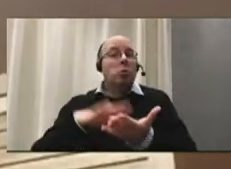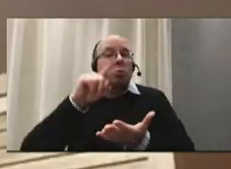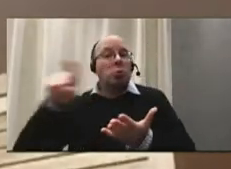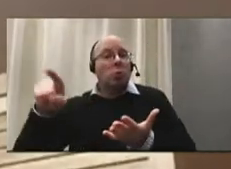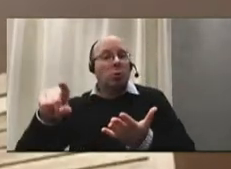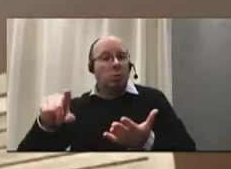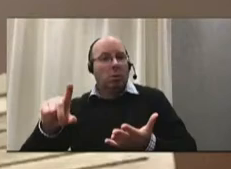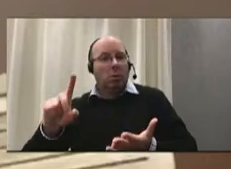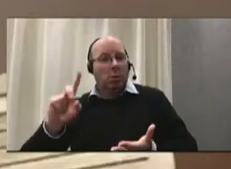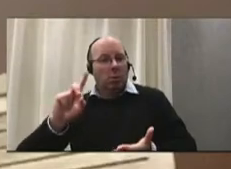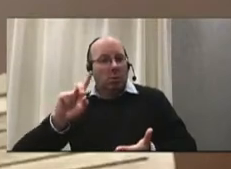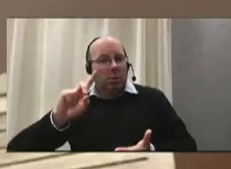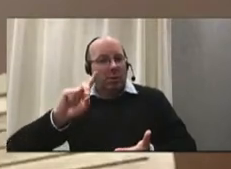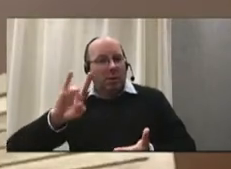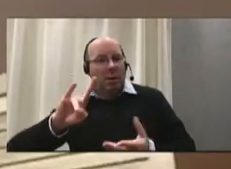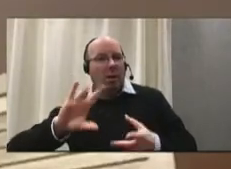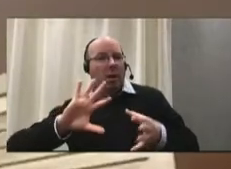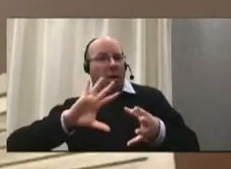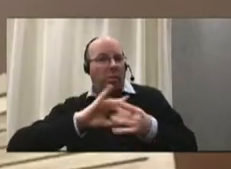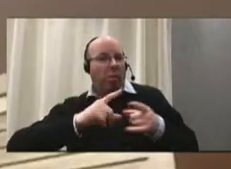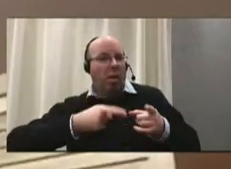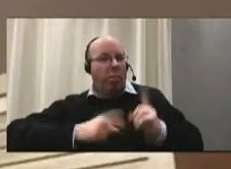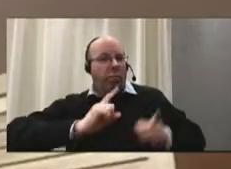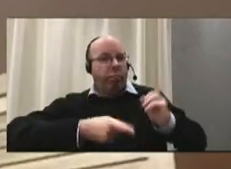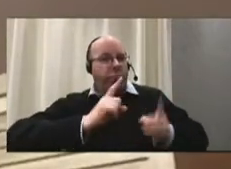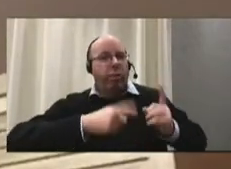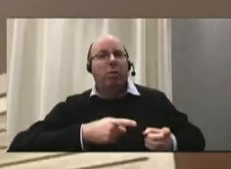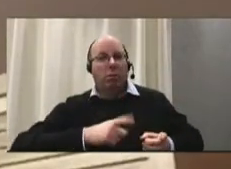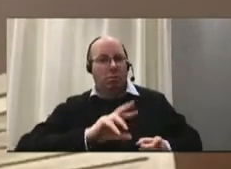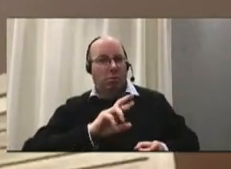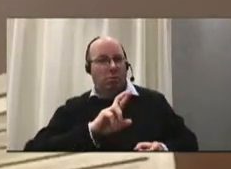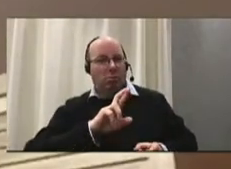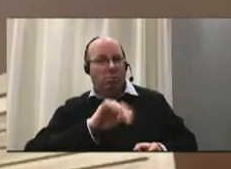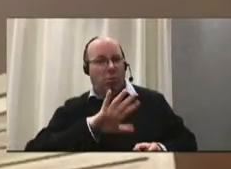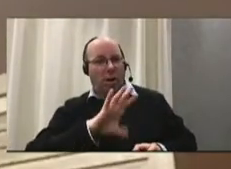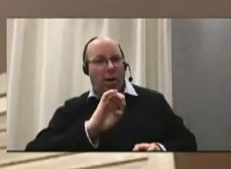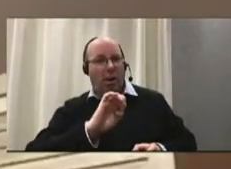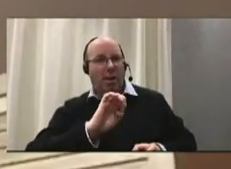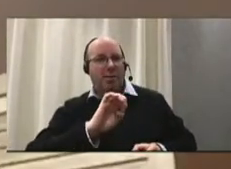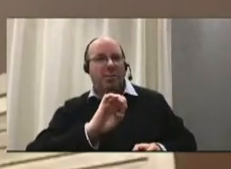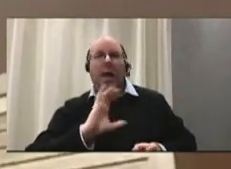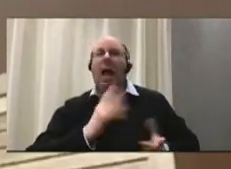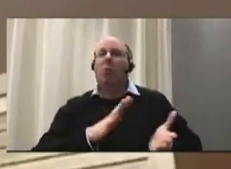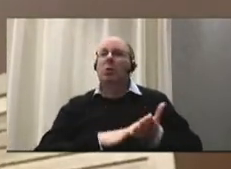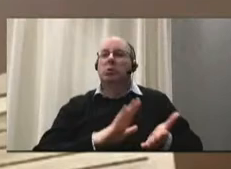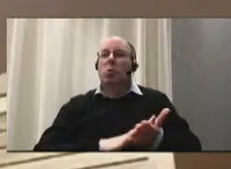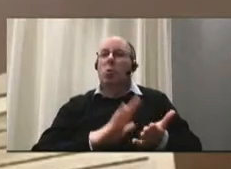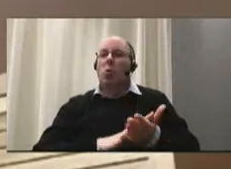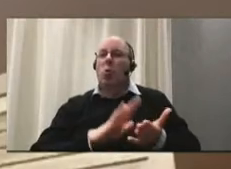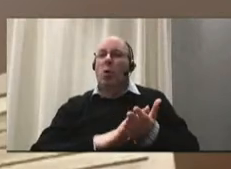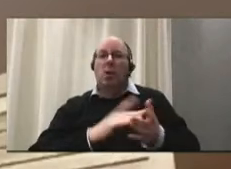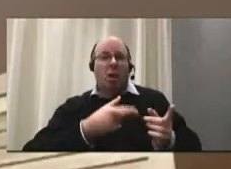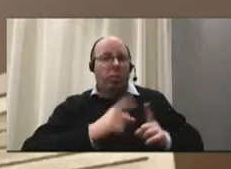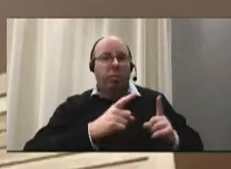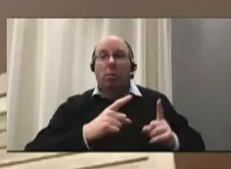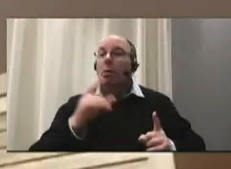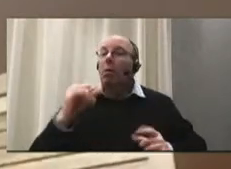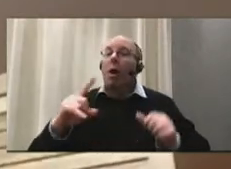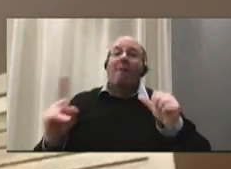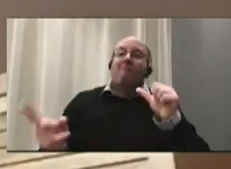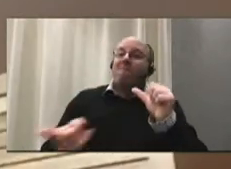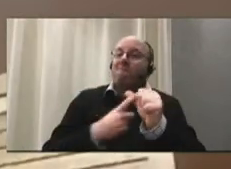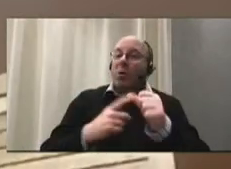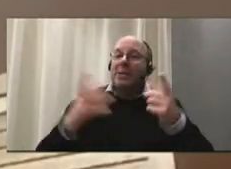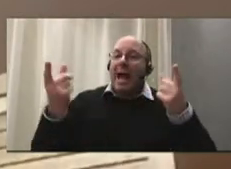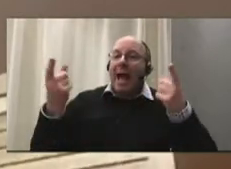shout racial taunts toward our schools. And this wasn't the first nor the last time that this happened this school year